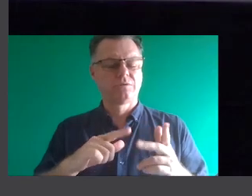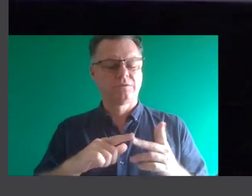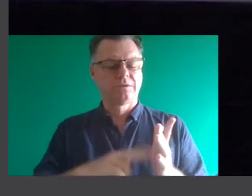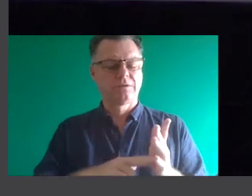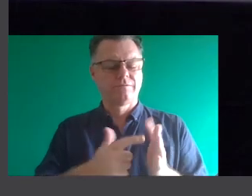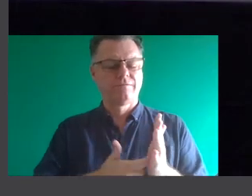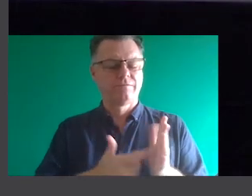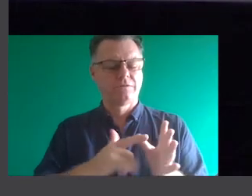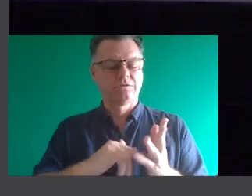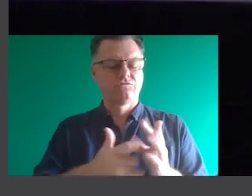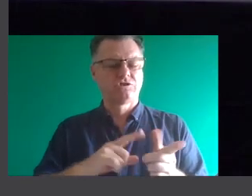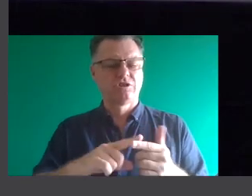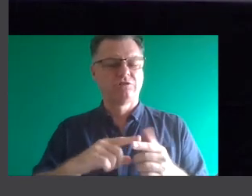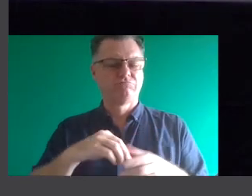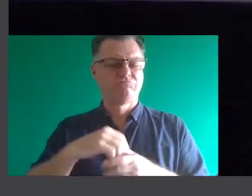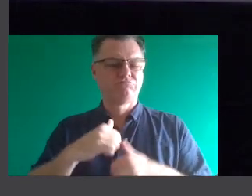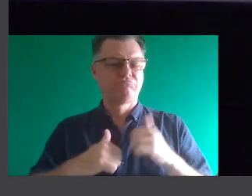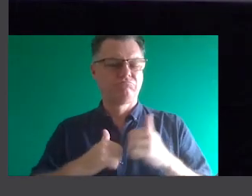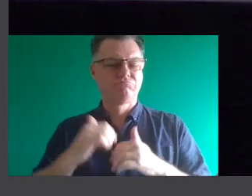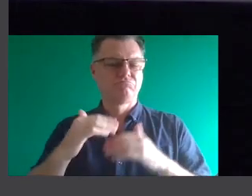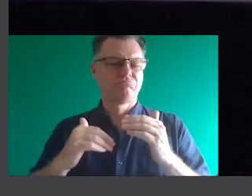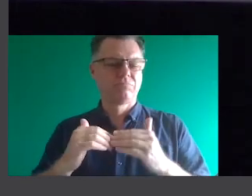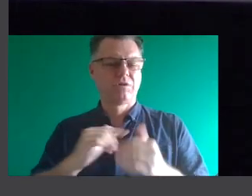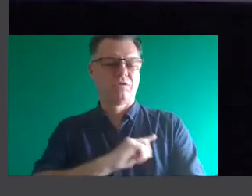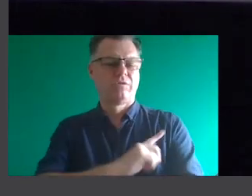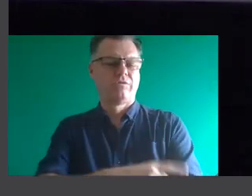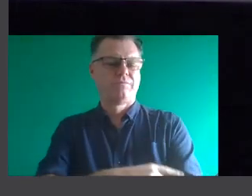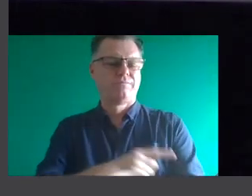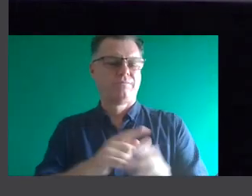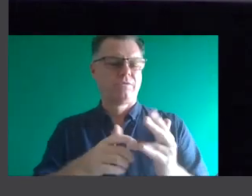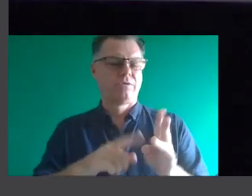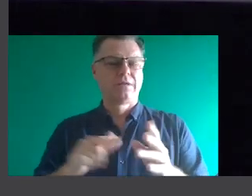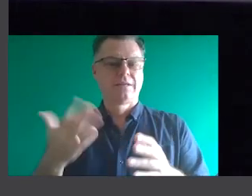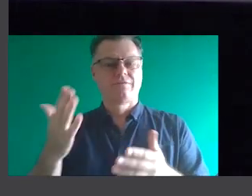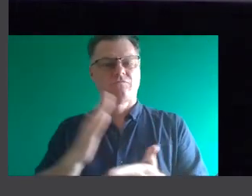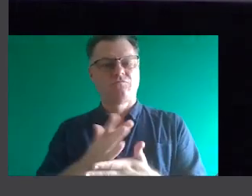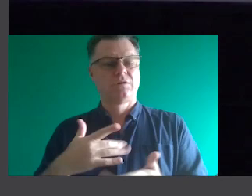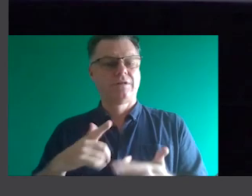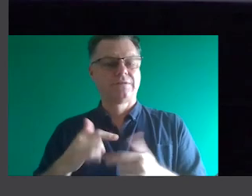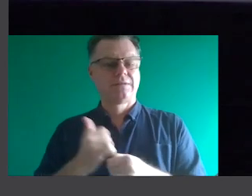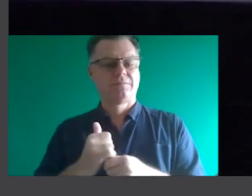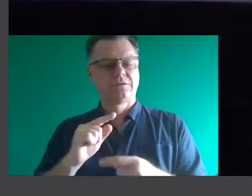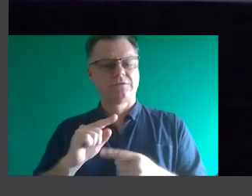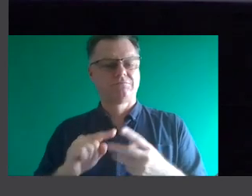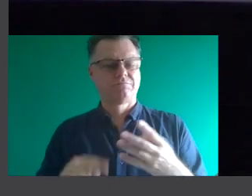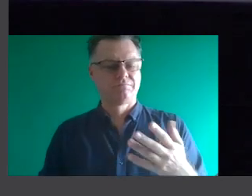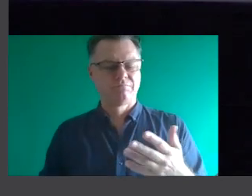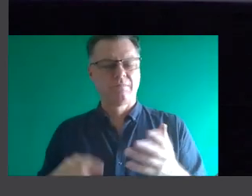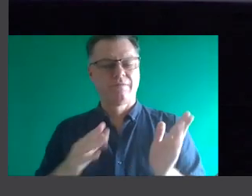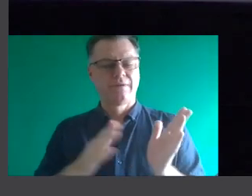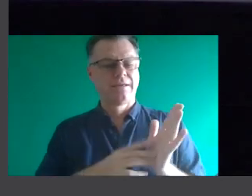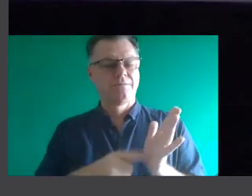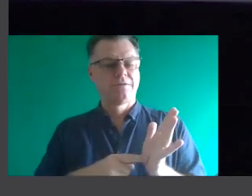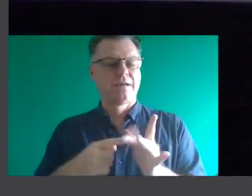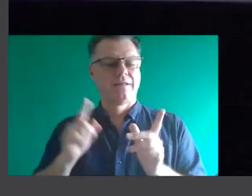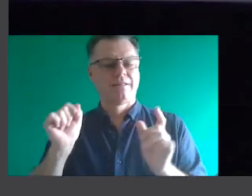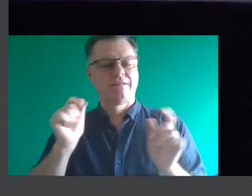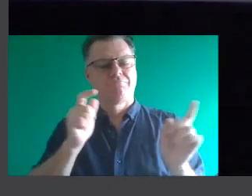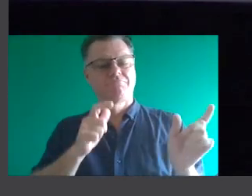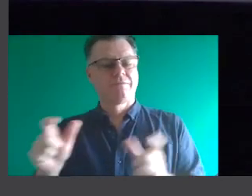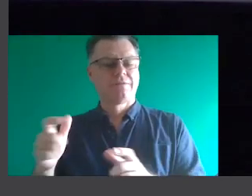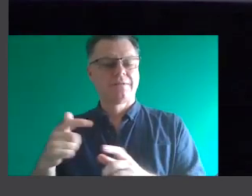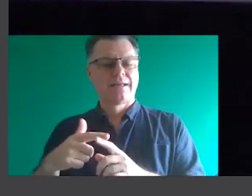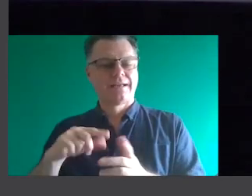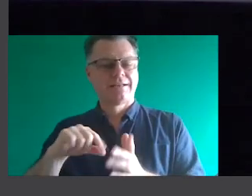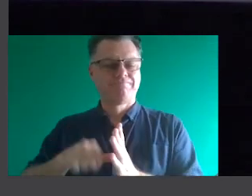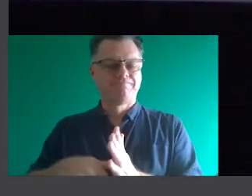Infrastructure Authority. They will provide some practical context for our discussions today by sharing information about